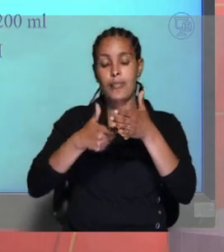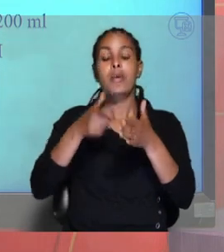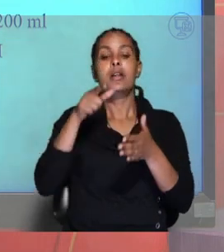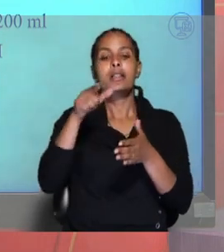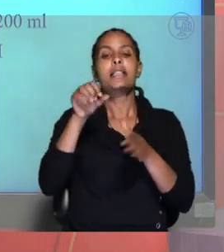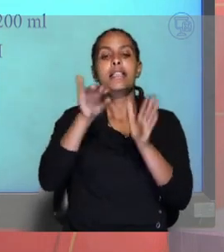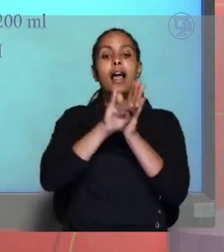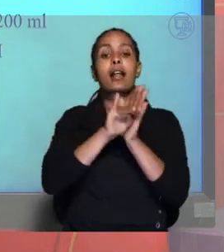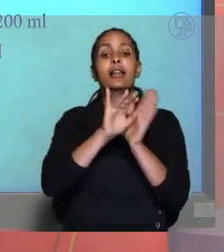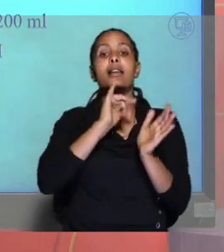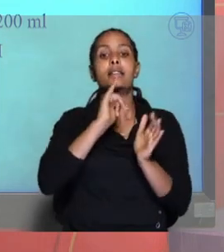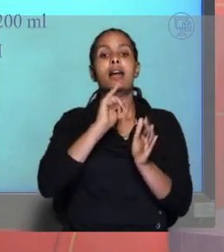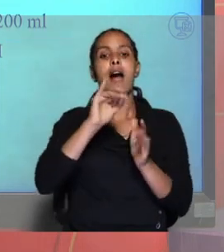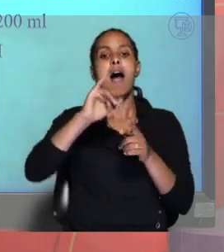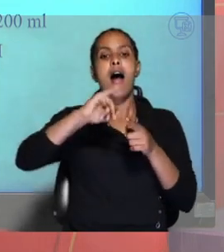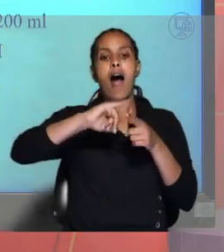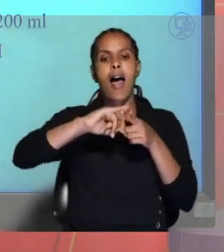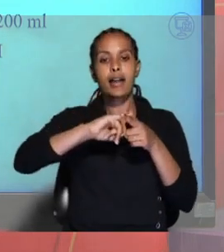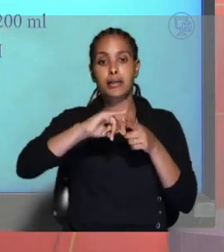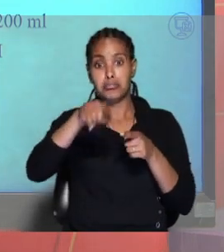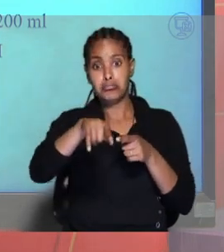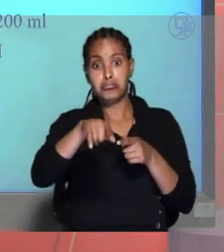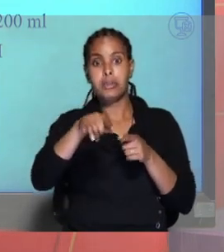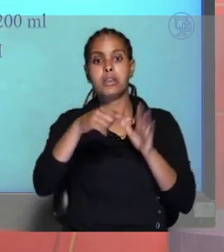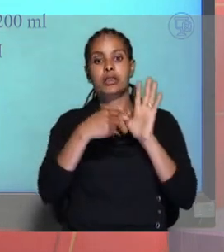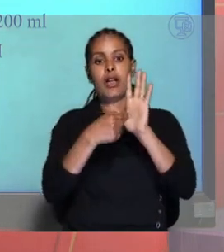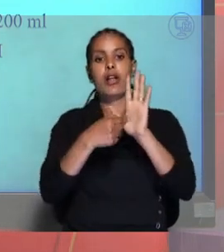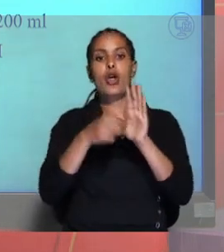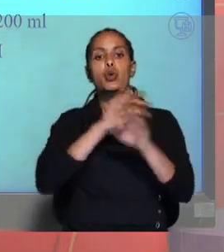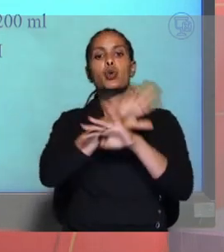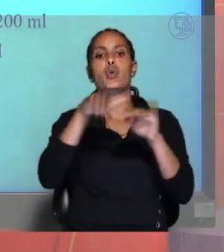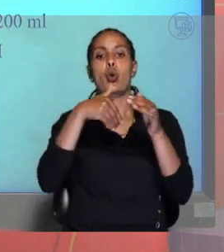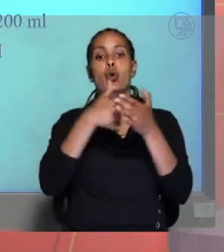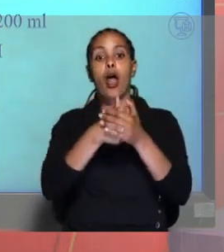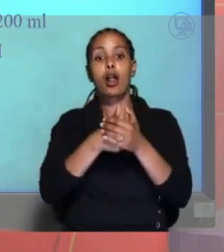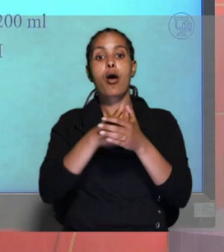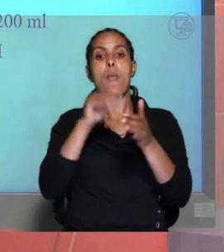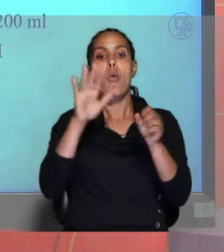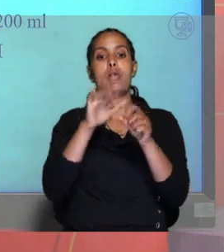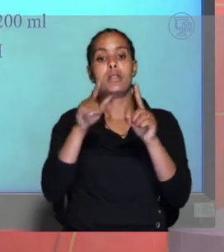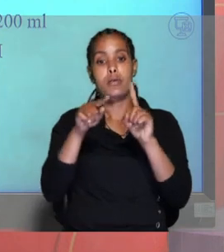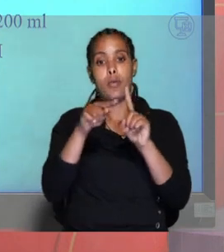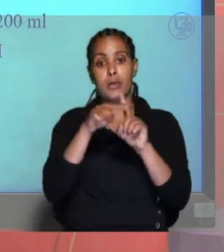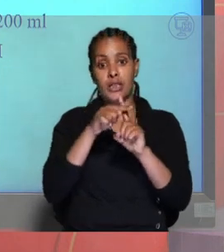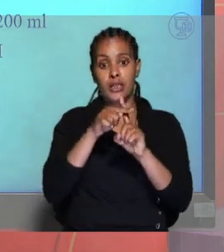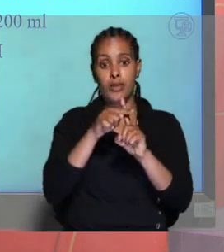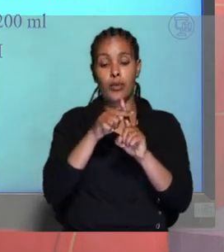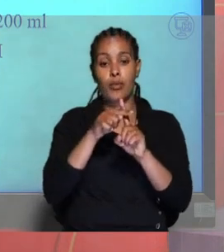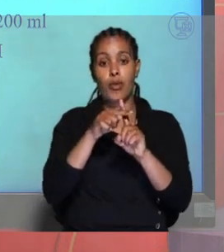The salt is iron sulfate. Total positive valence